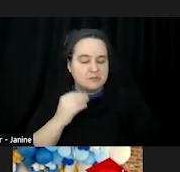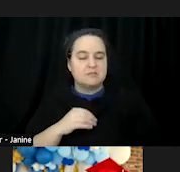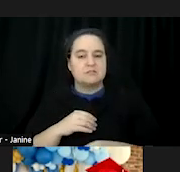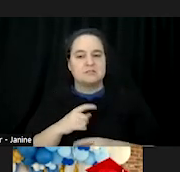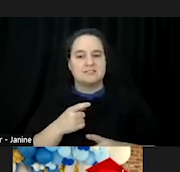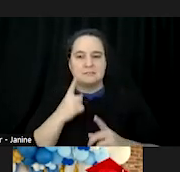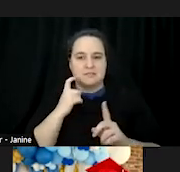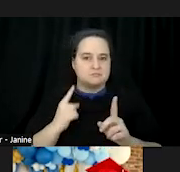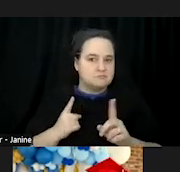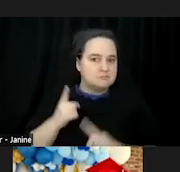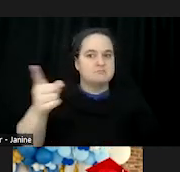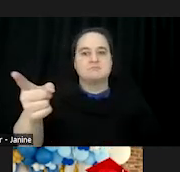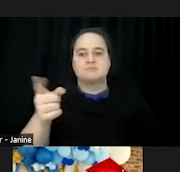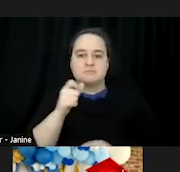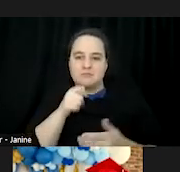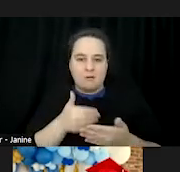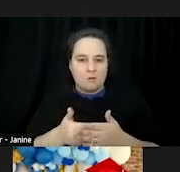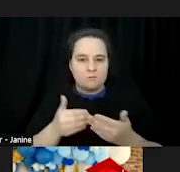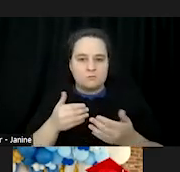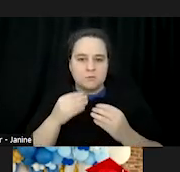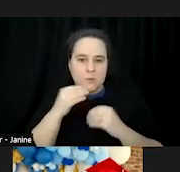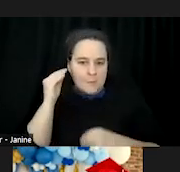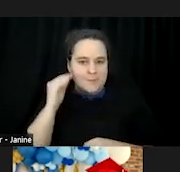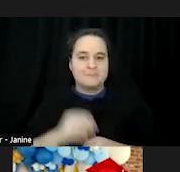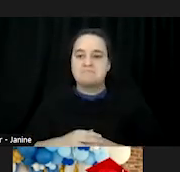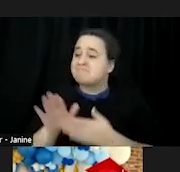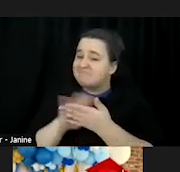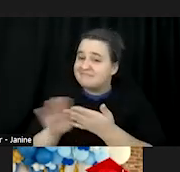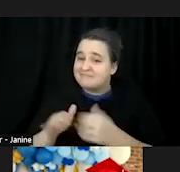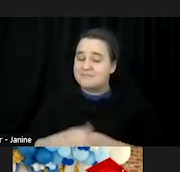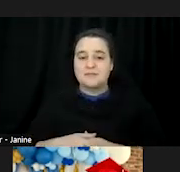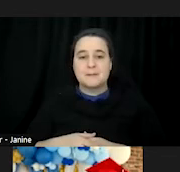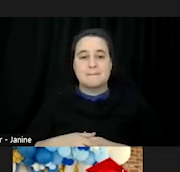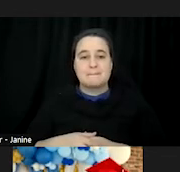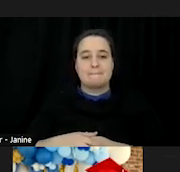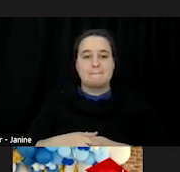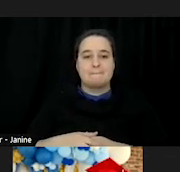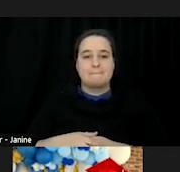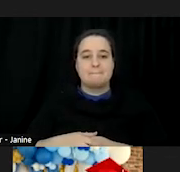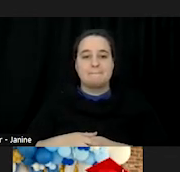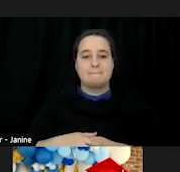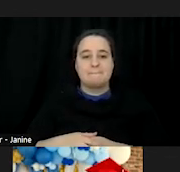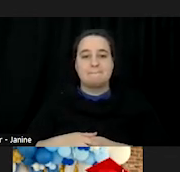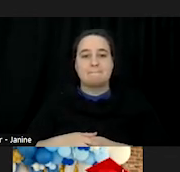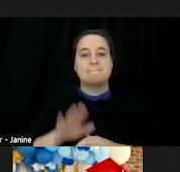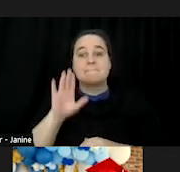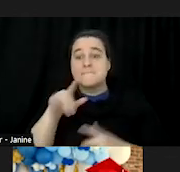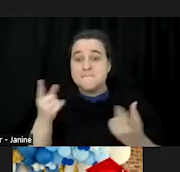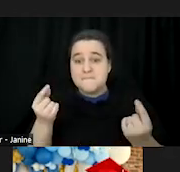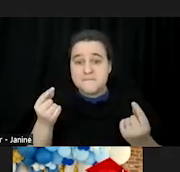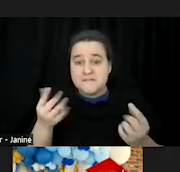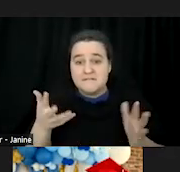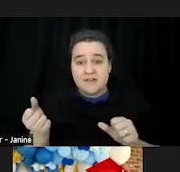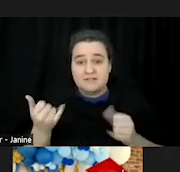home. Yeah. So. Nice. What, you know, what we're going to do real quick